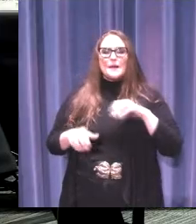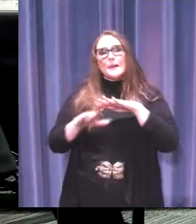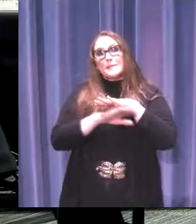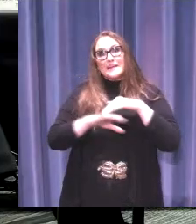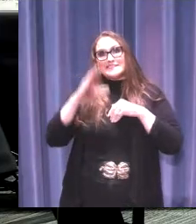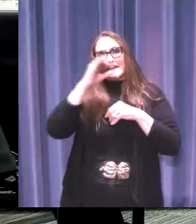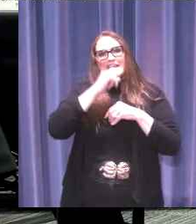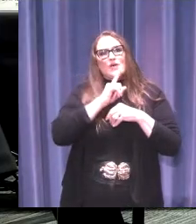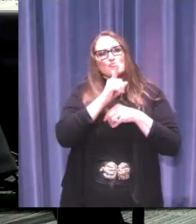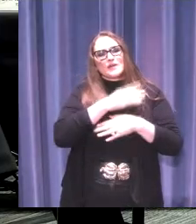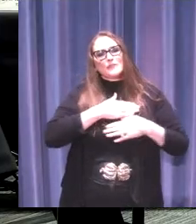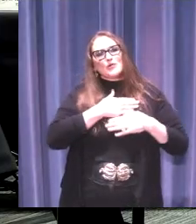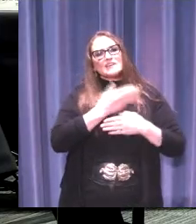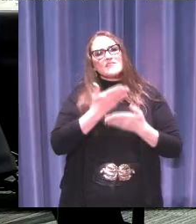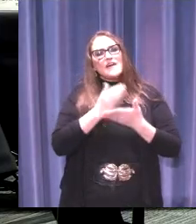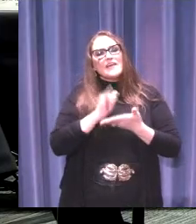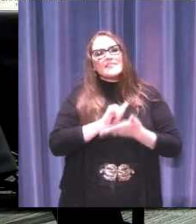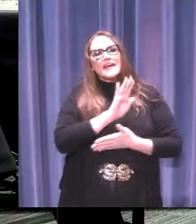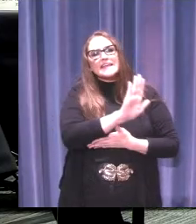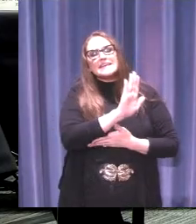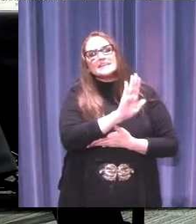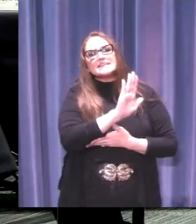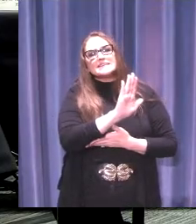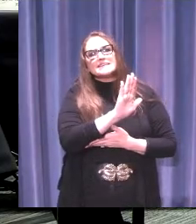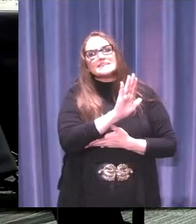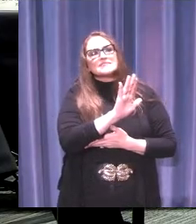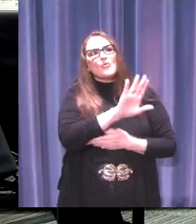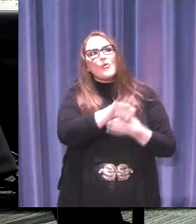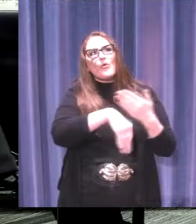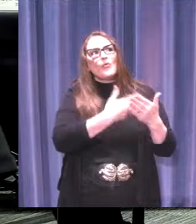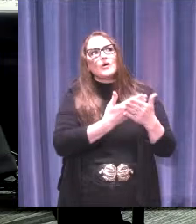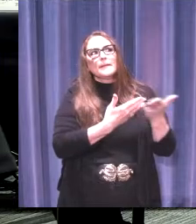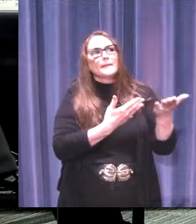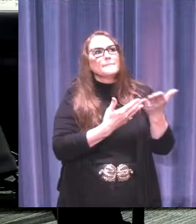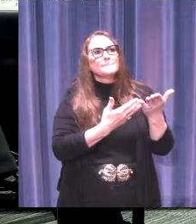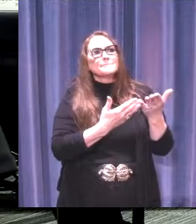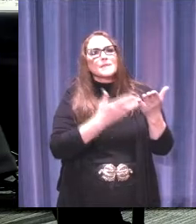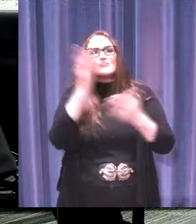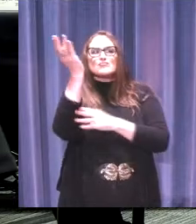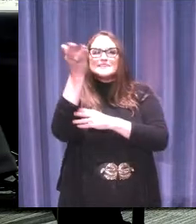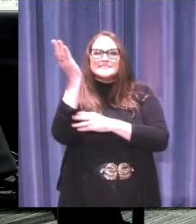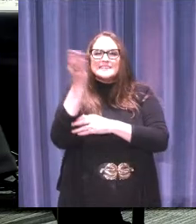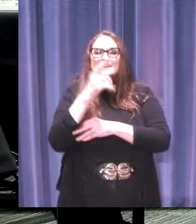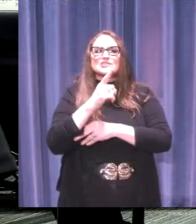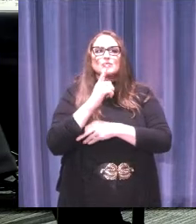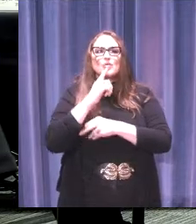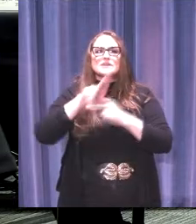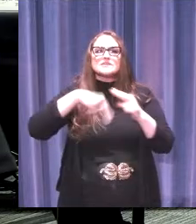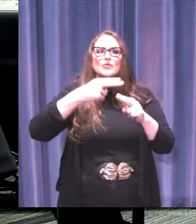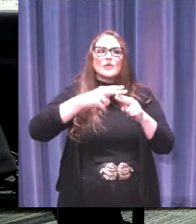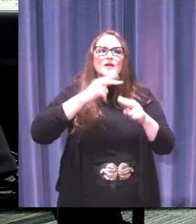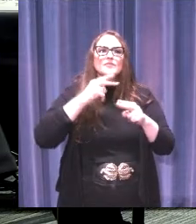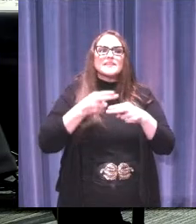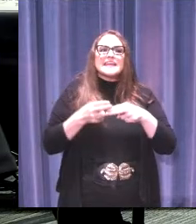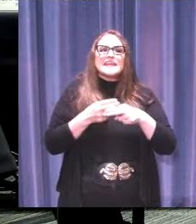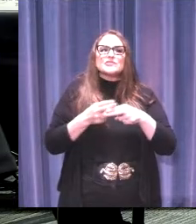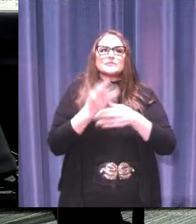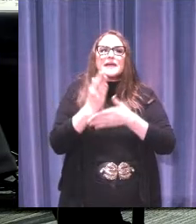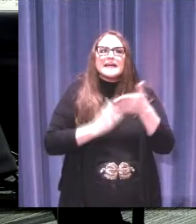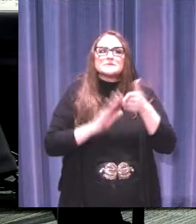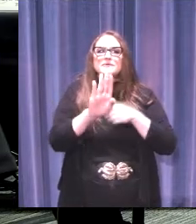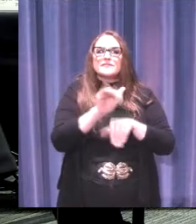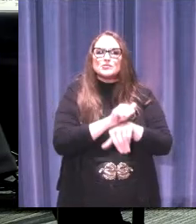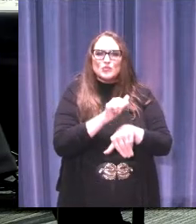guess I really appreciated the fact that his whole presentation was around the interim aspect of his